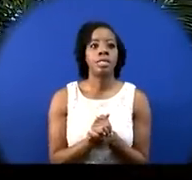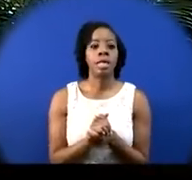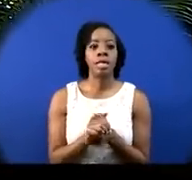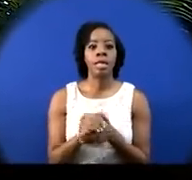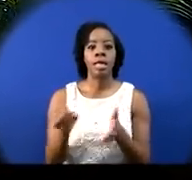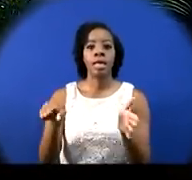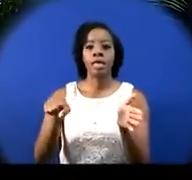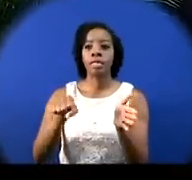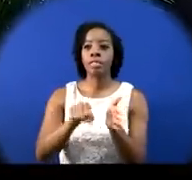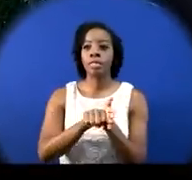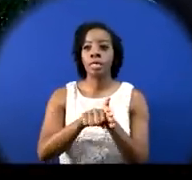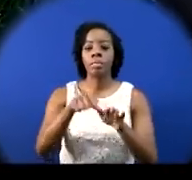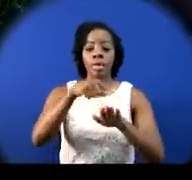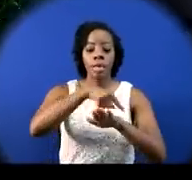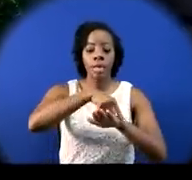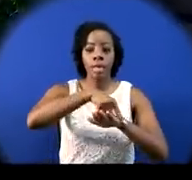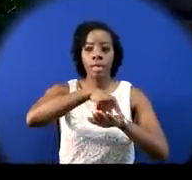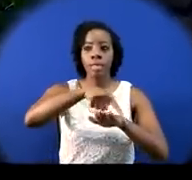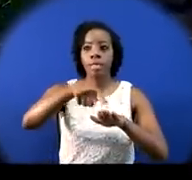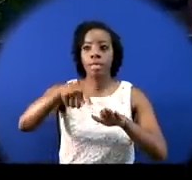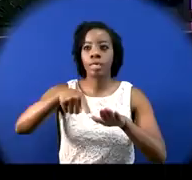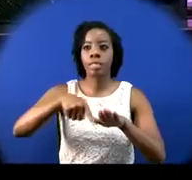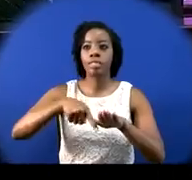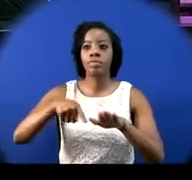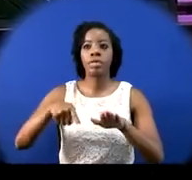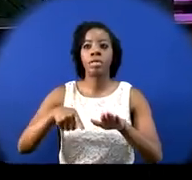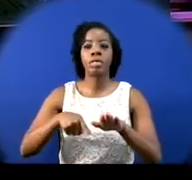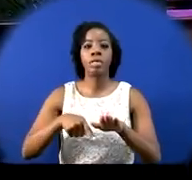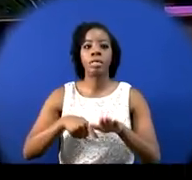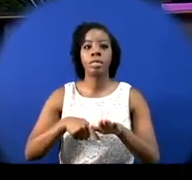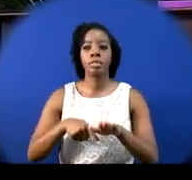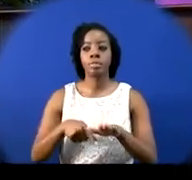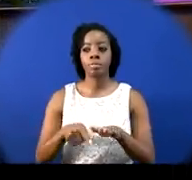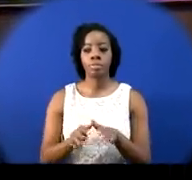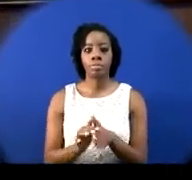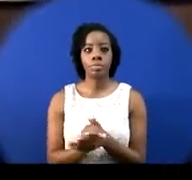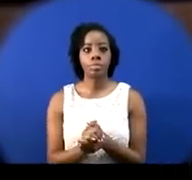hands. They nailed him in his